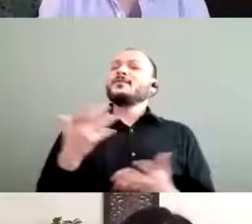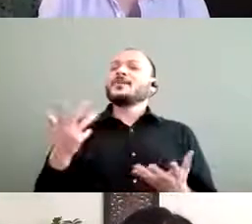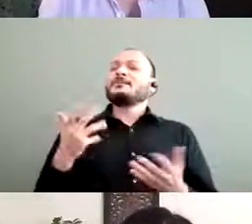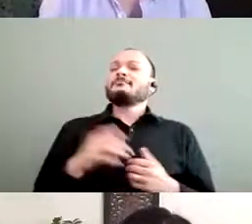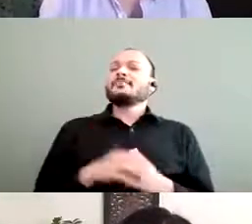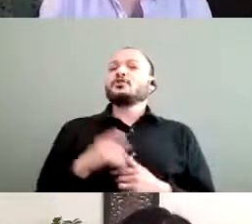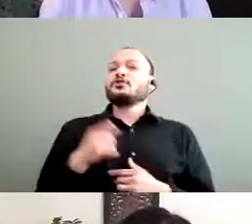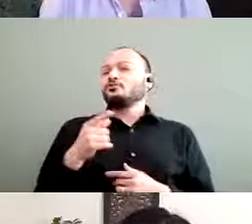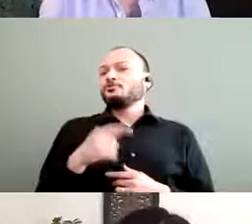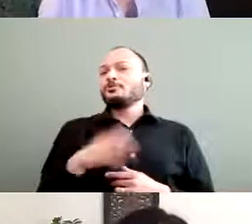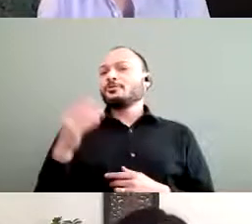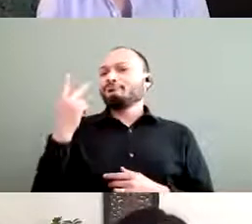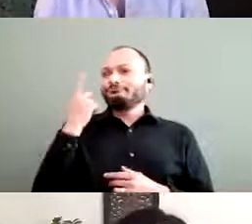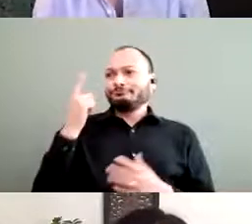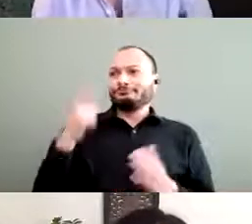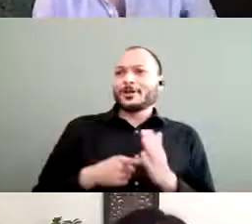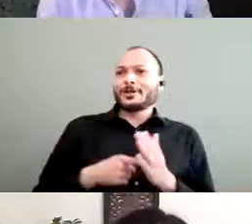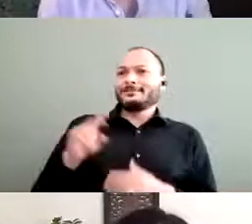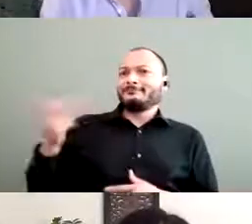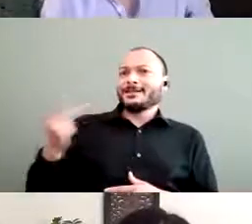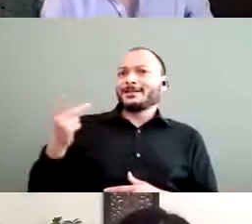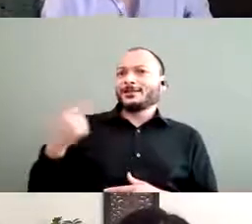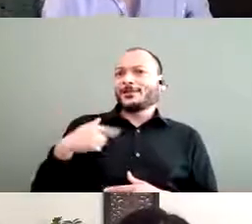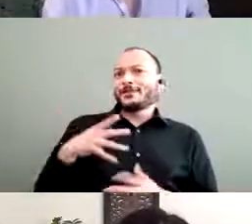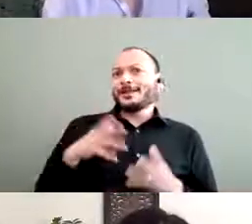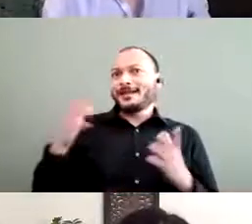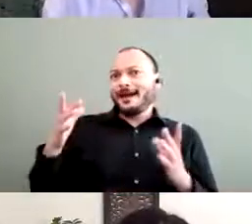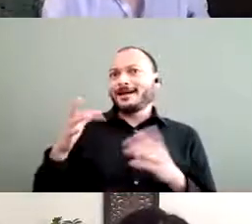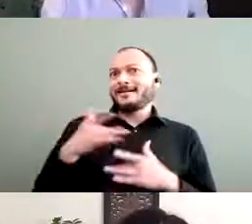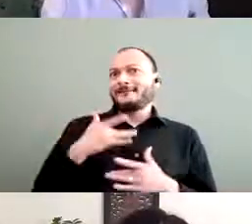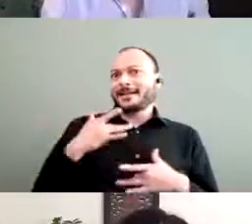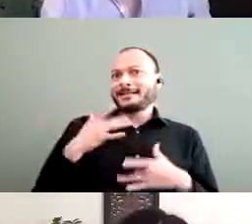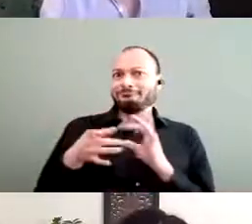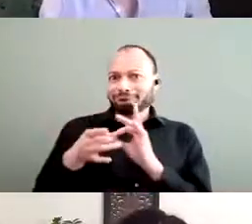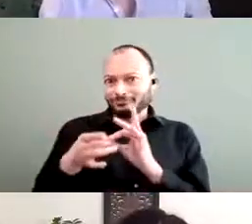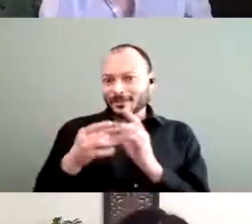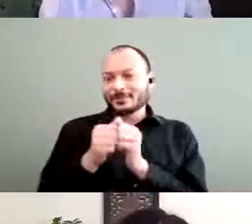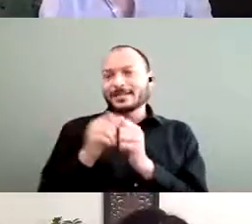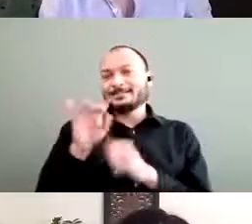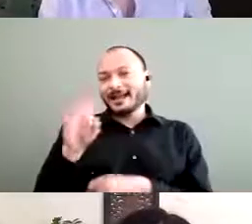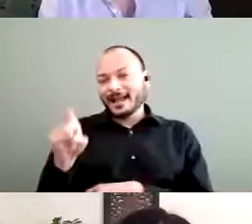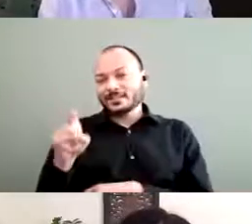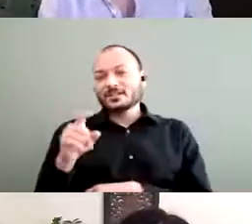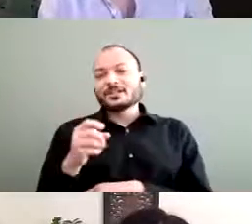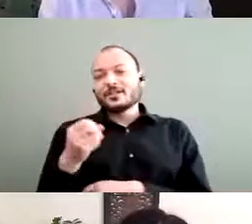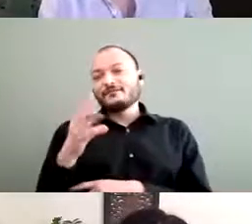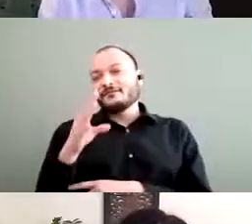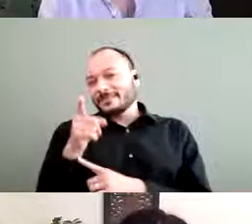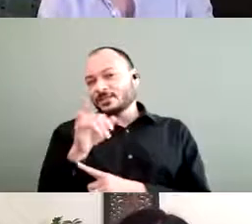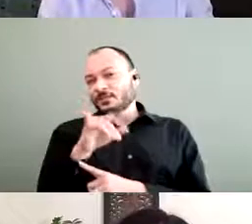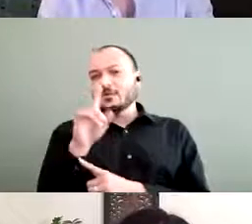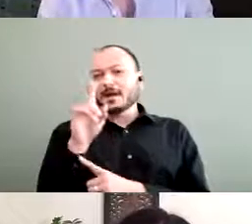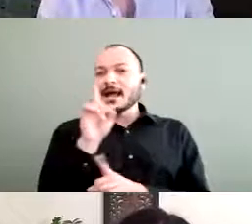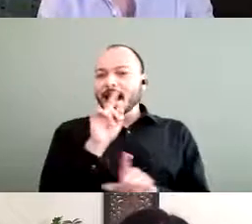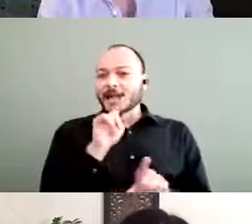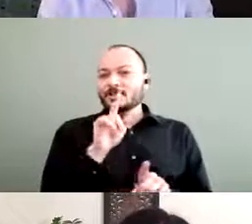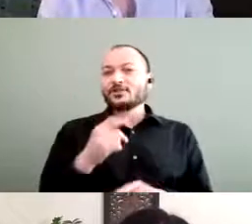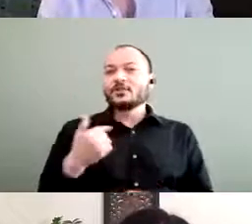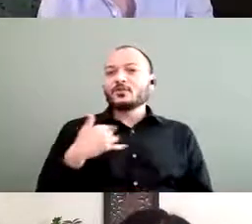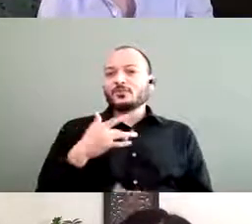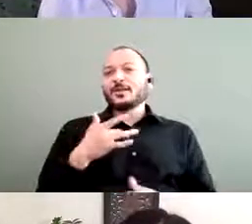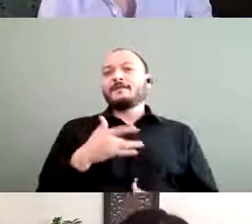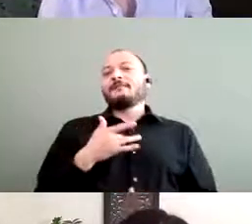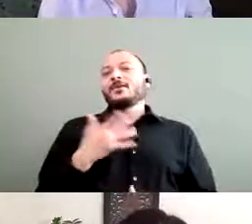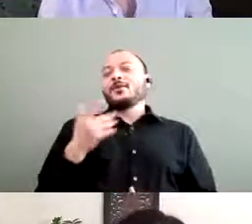just Nick and me, there are lots of feelings about taxes. So take a second to answer the poll for us, please, so we can get a sense of who's in